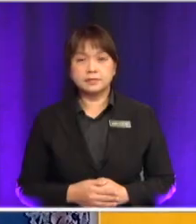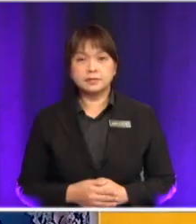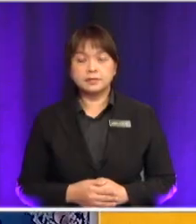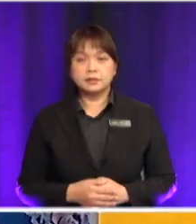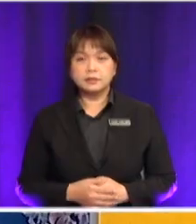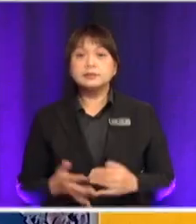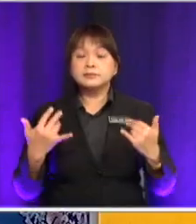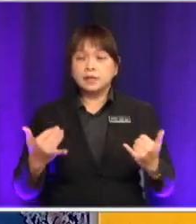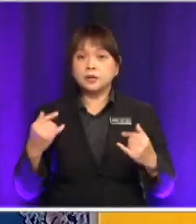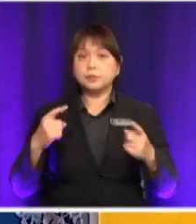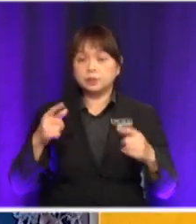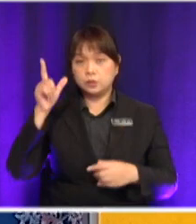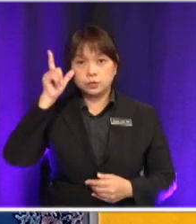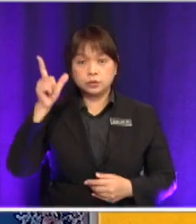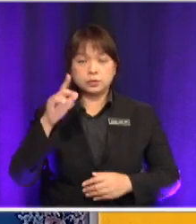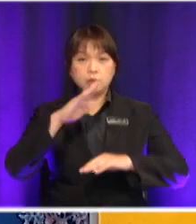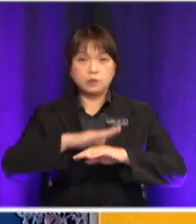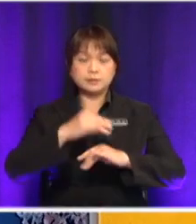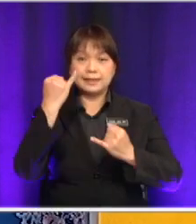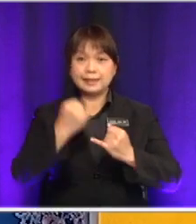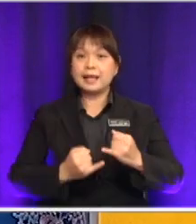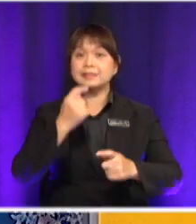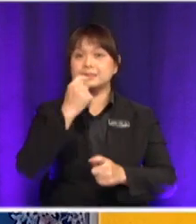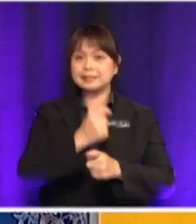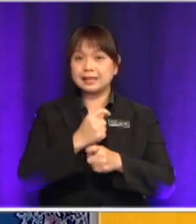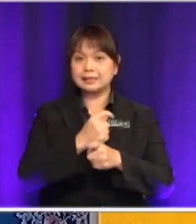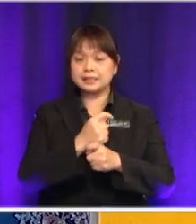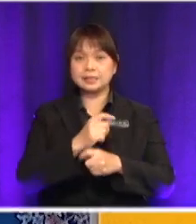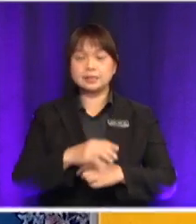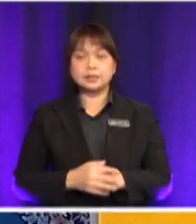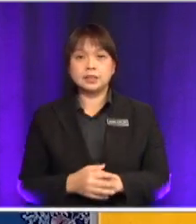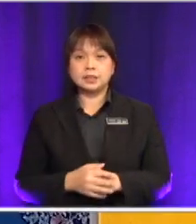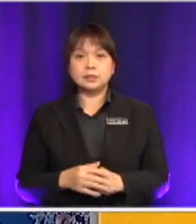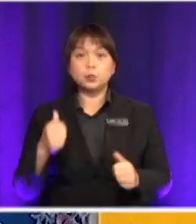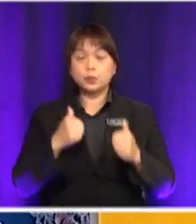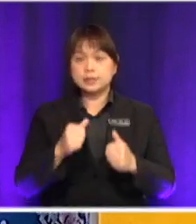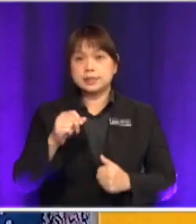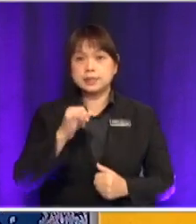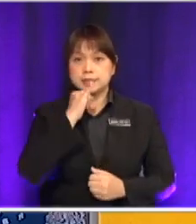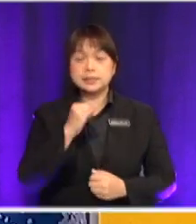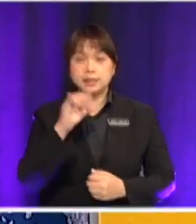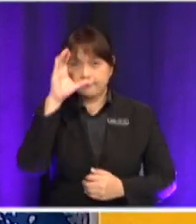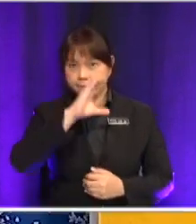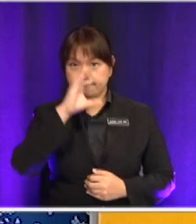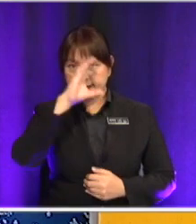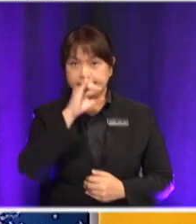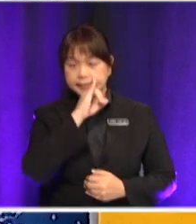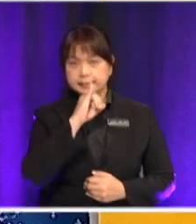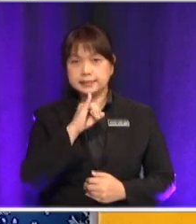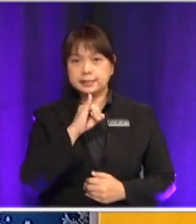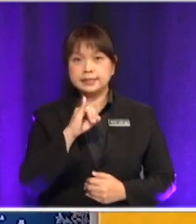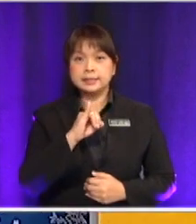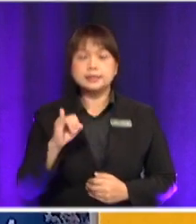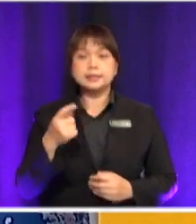task, which is looking at meanings, or finding out. They are going to find out the meanings of